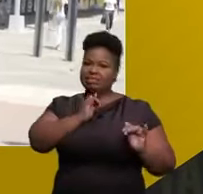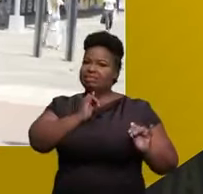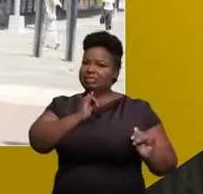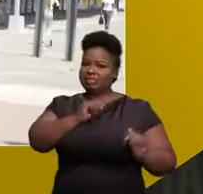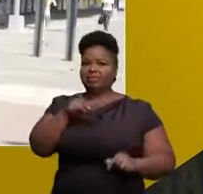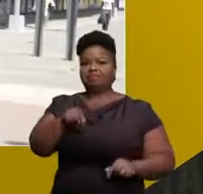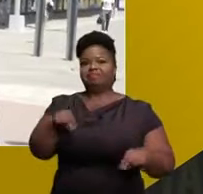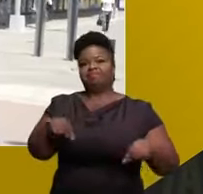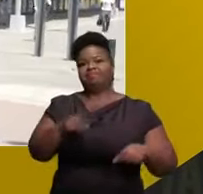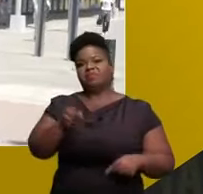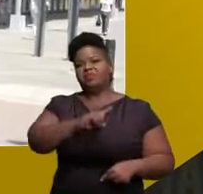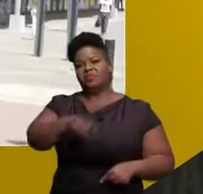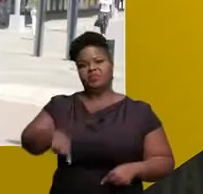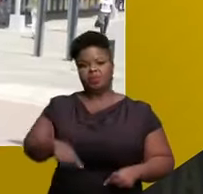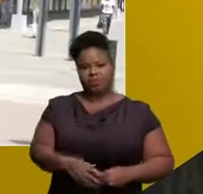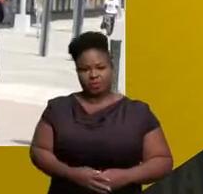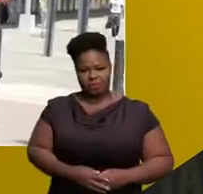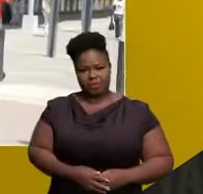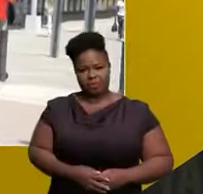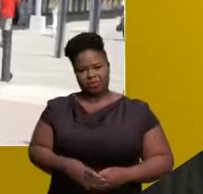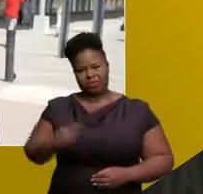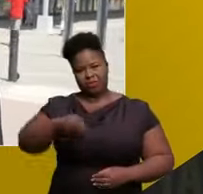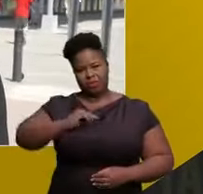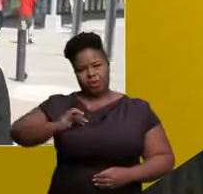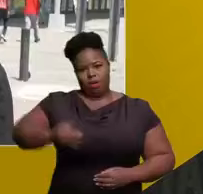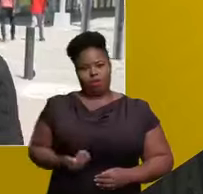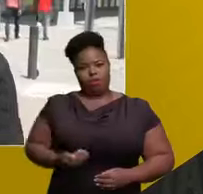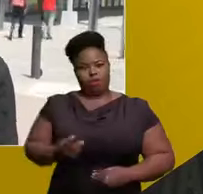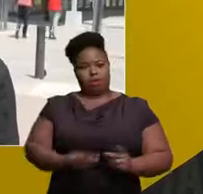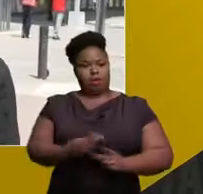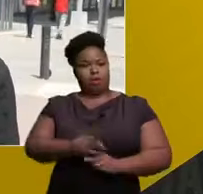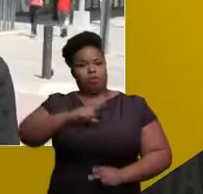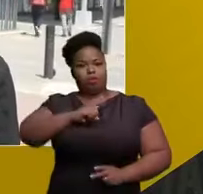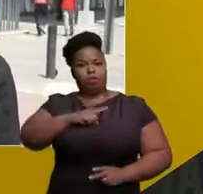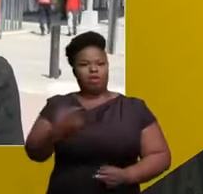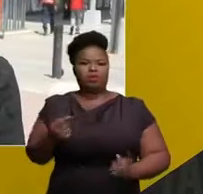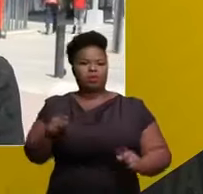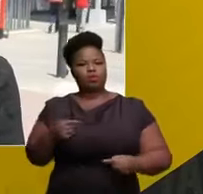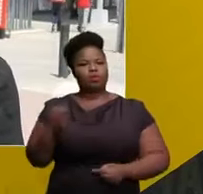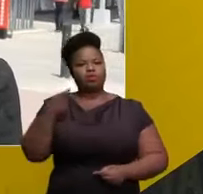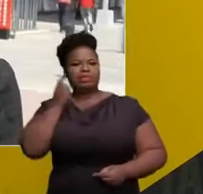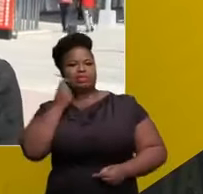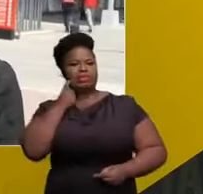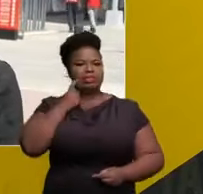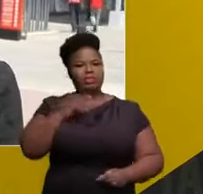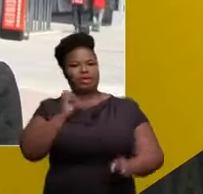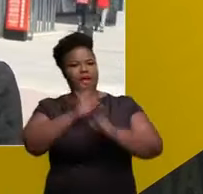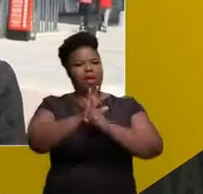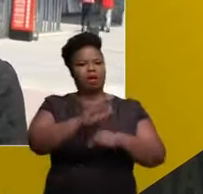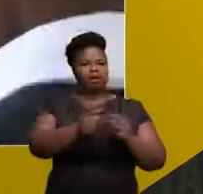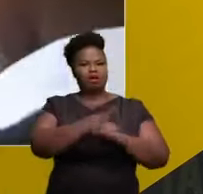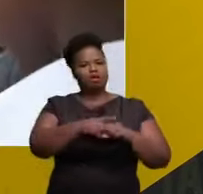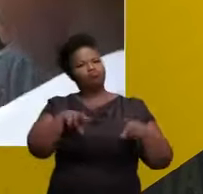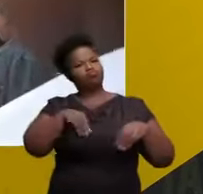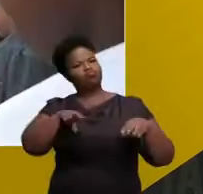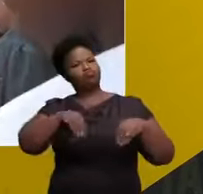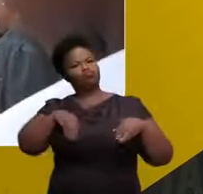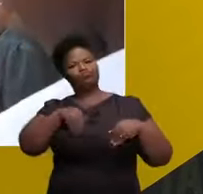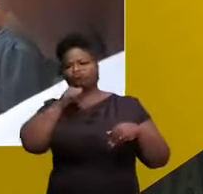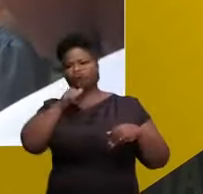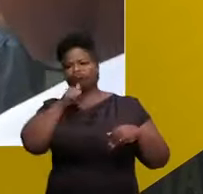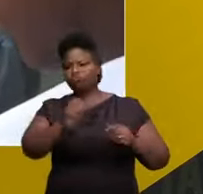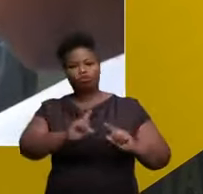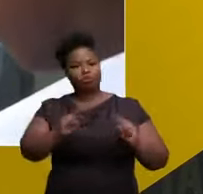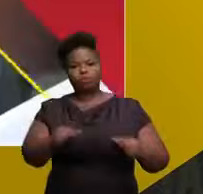you call only a correct, we greet it in Abandu is Fazan, Uti, sing about my easy target, and it's not accepting my Yingalula, going Mandini,